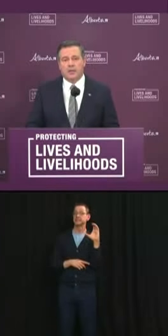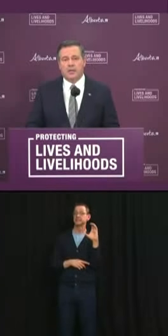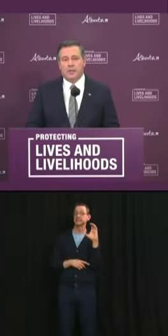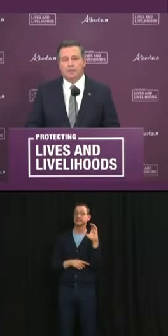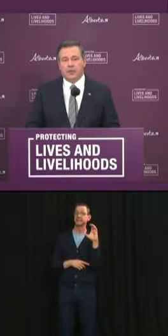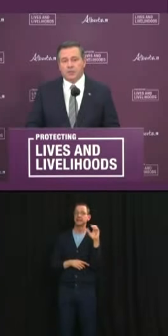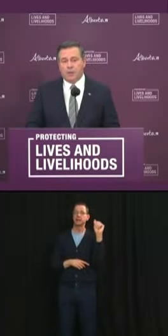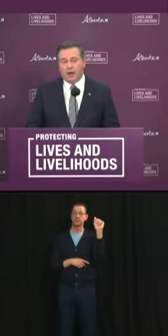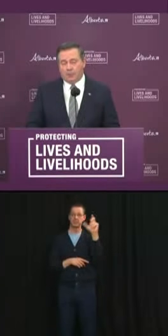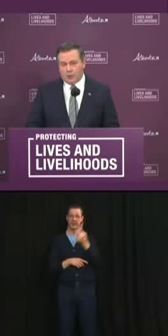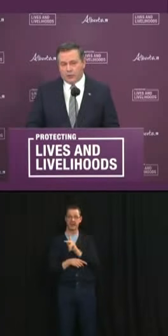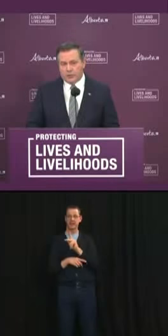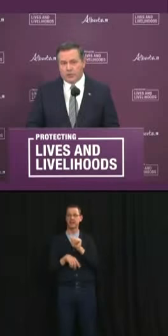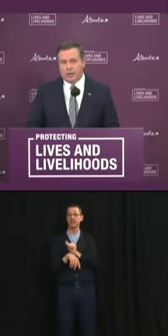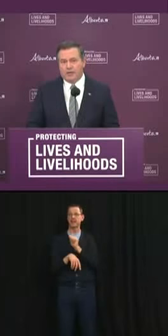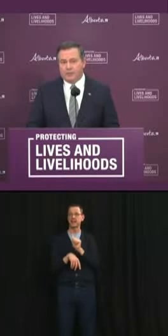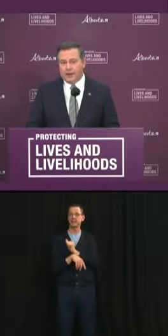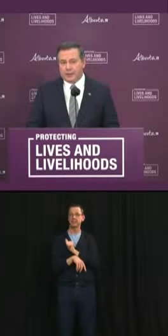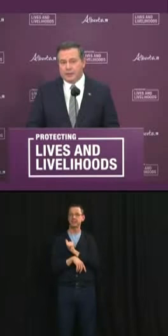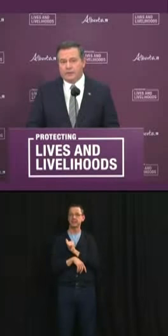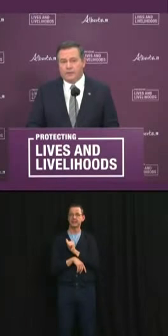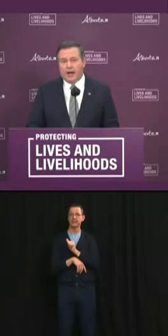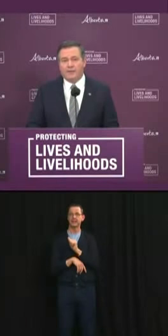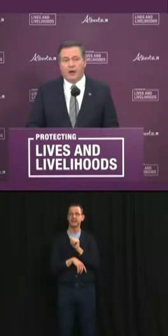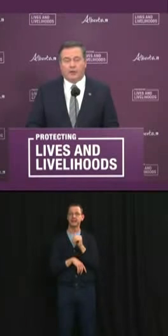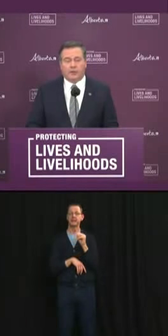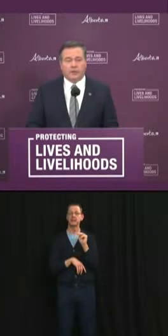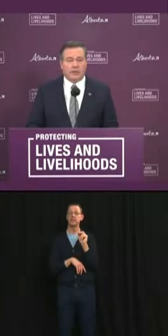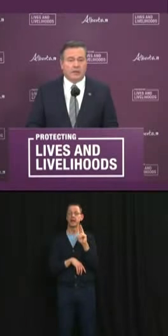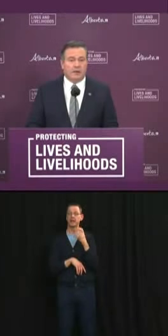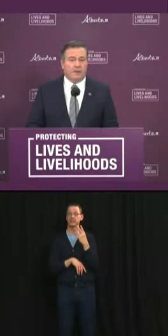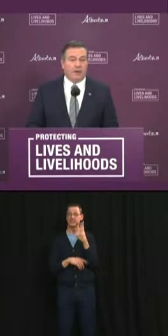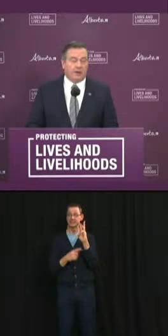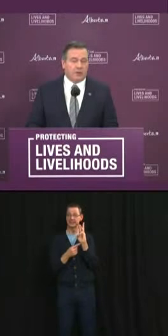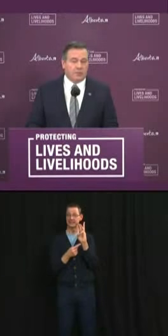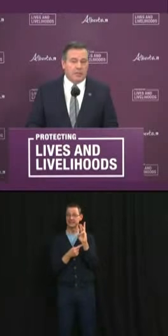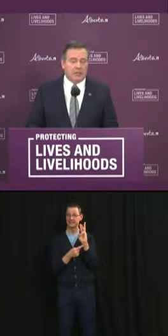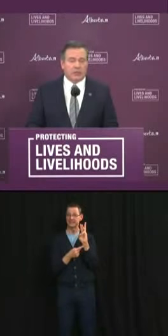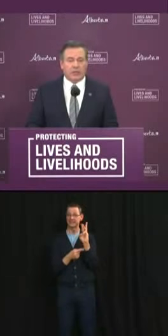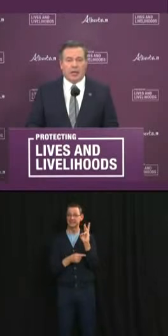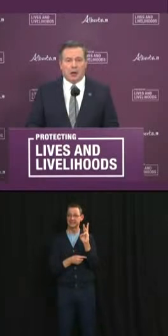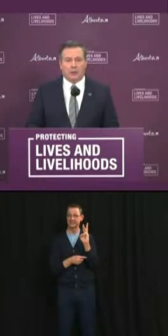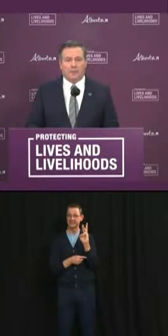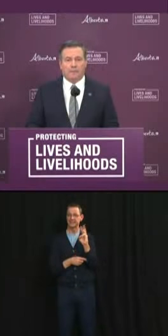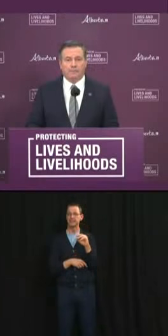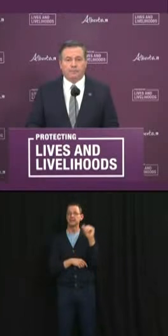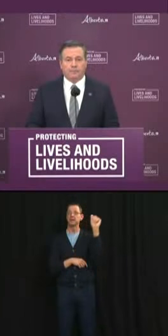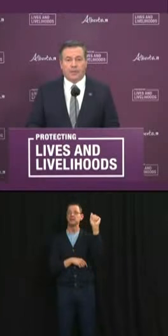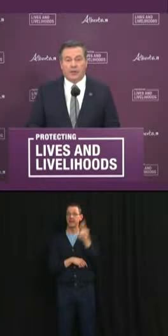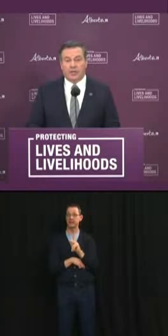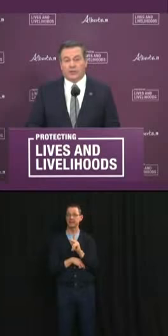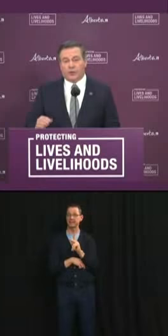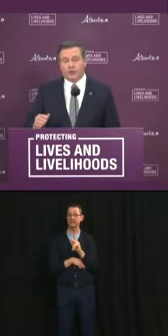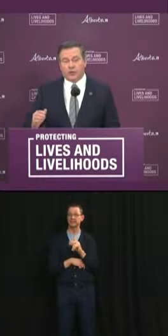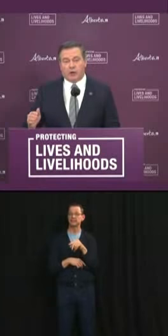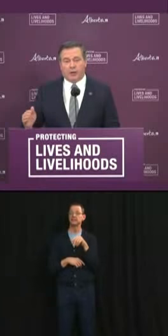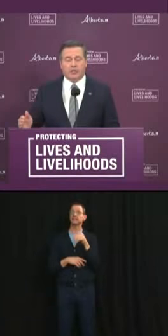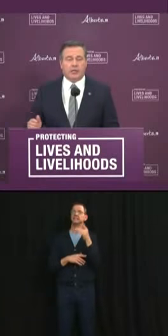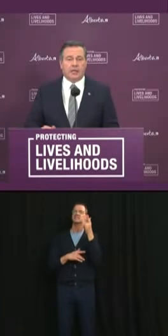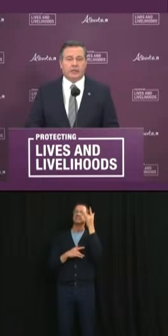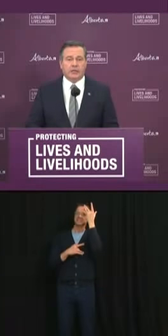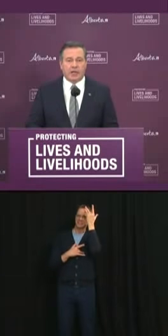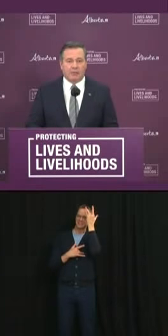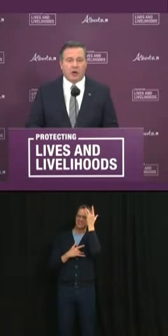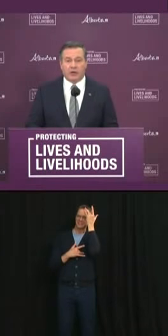variant. This person spread infection to 5 others in various meetings that they held. These